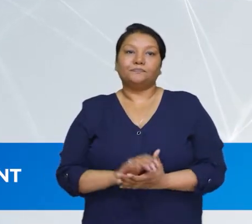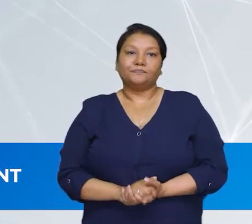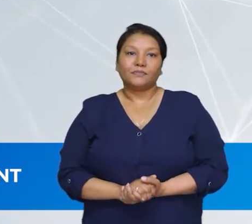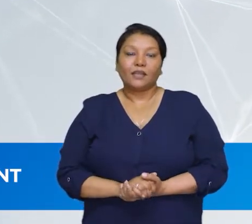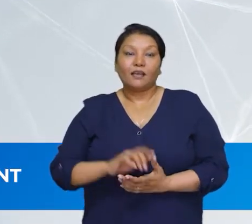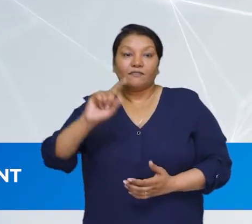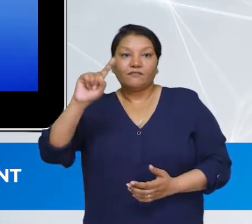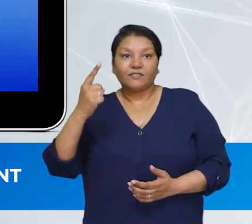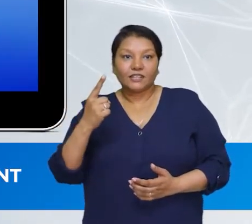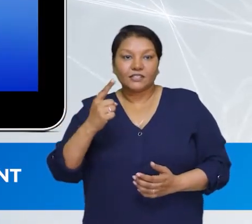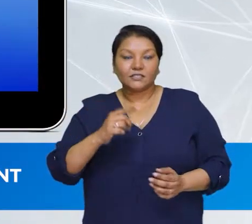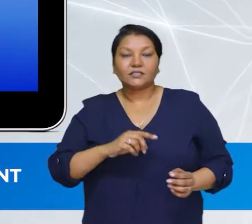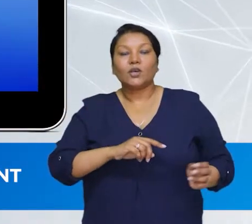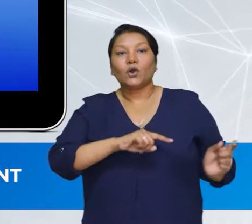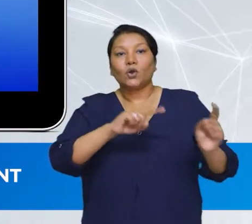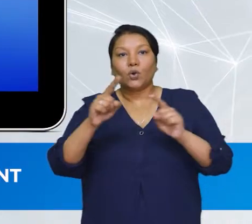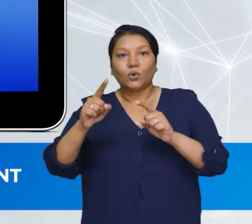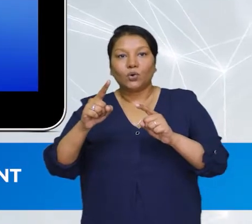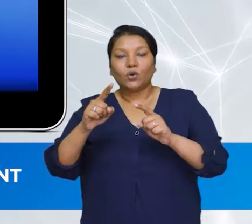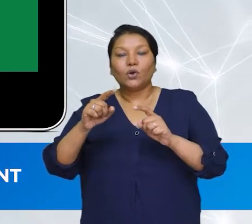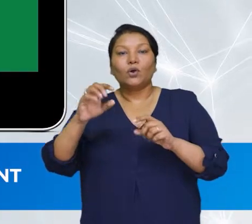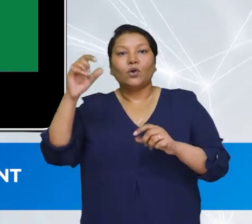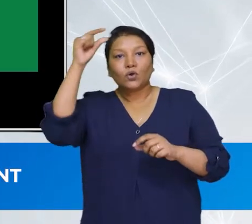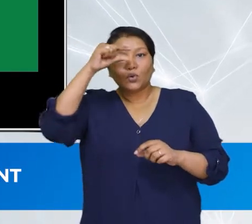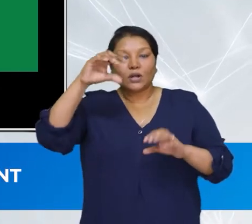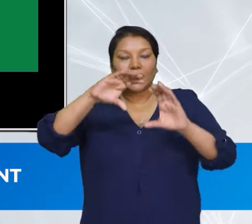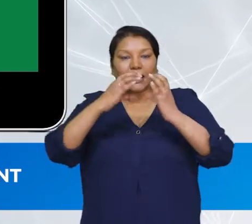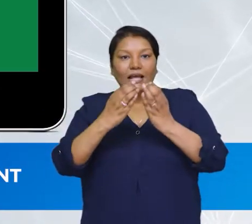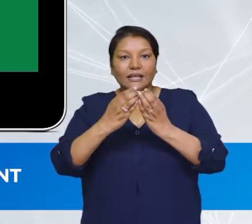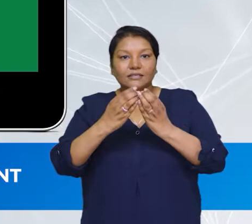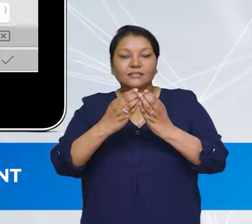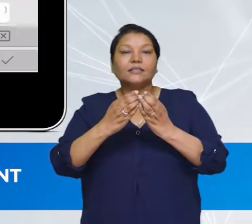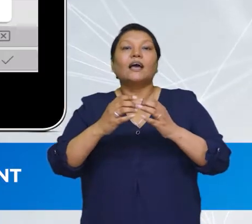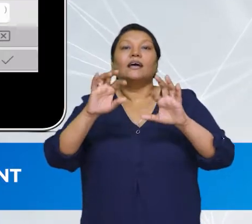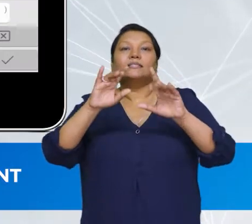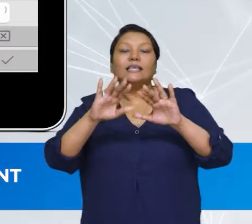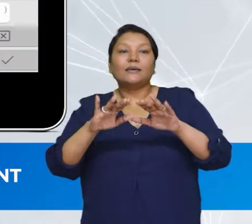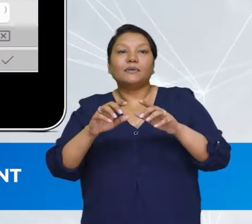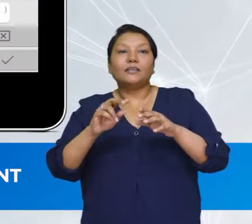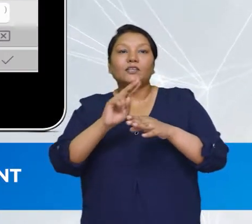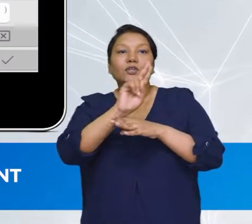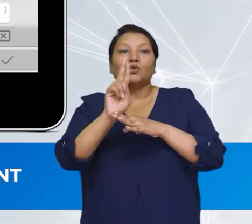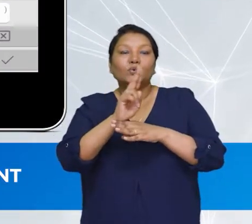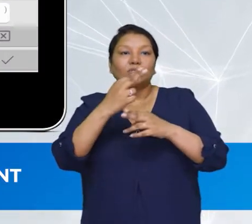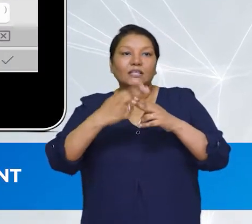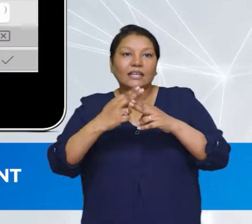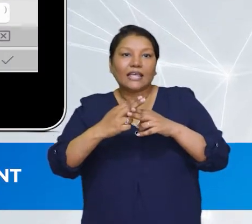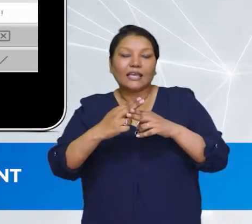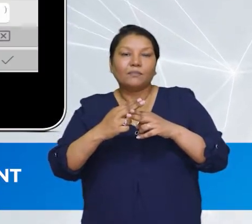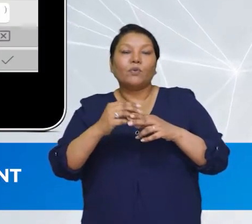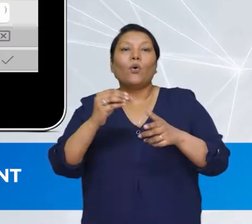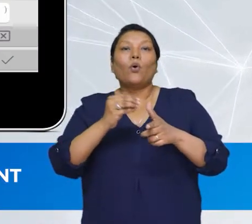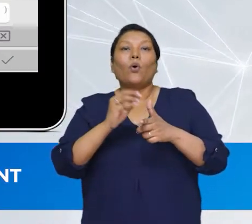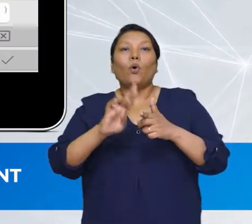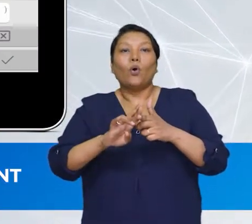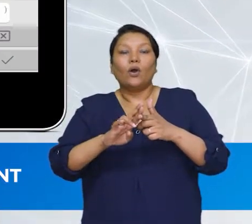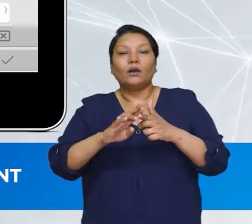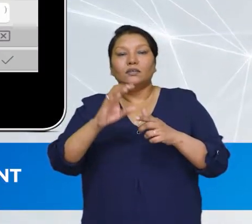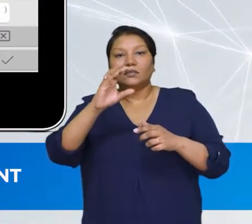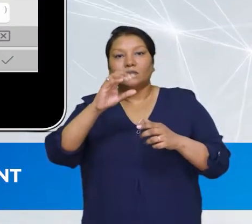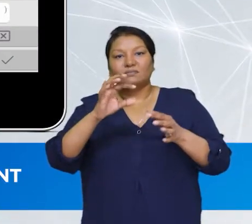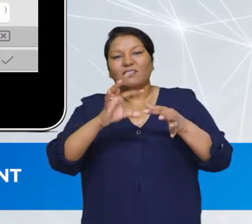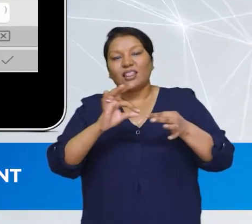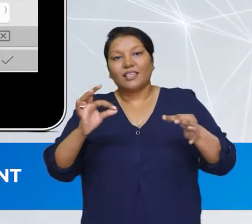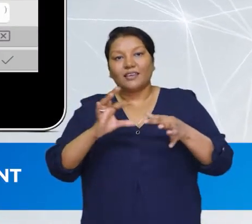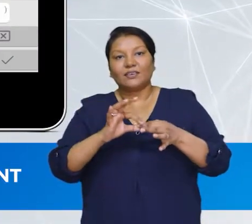management system. Firstly, go to your Google Classroom and sign in by using your student Google account assigned to you